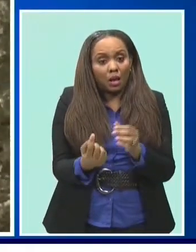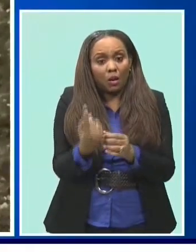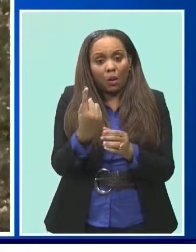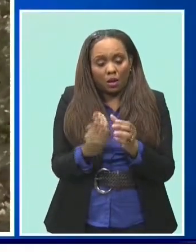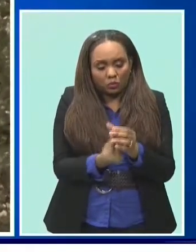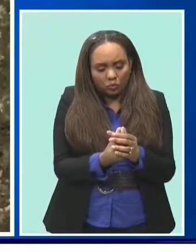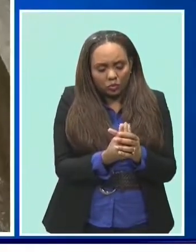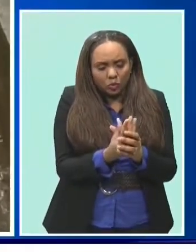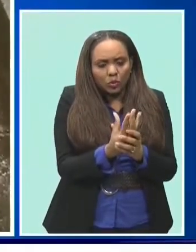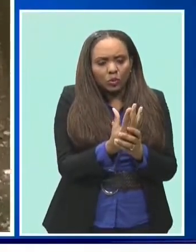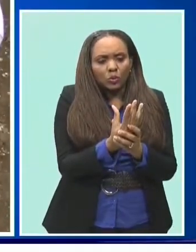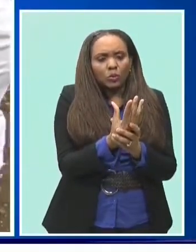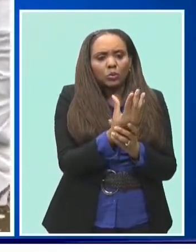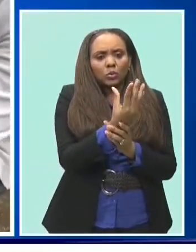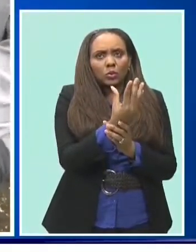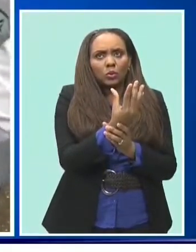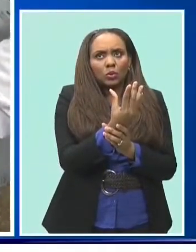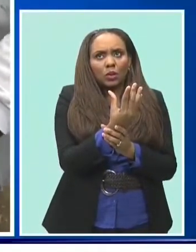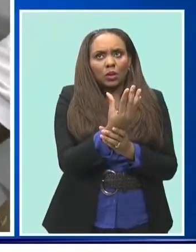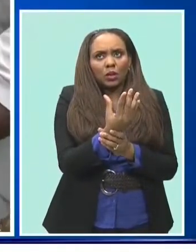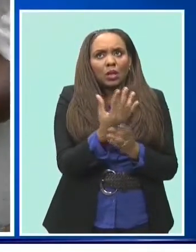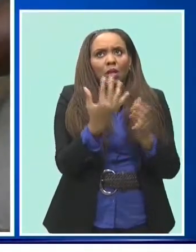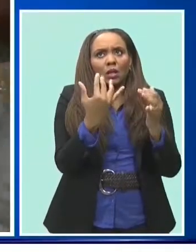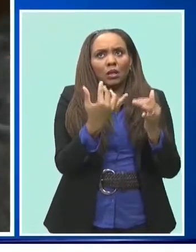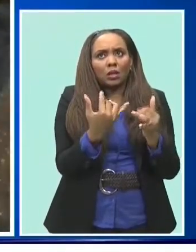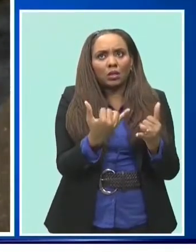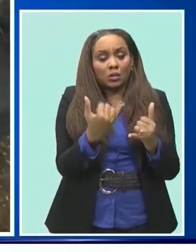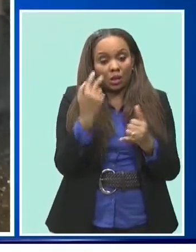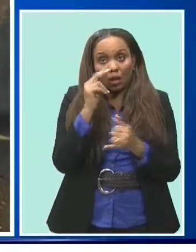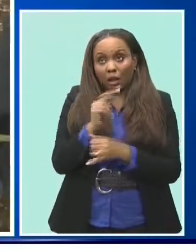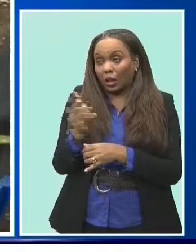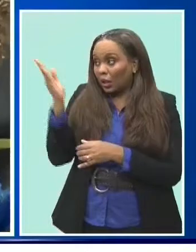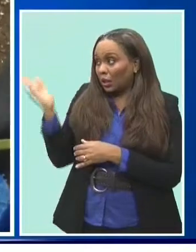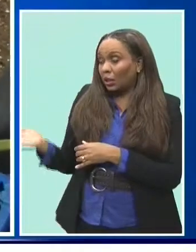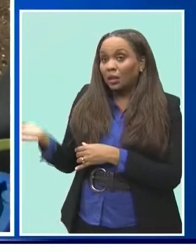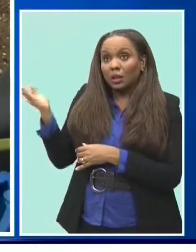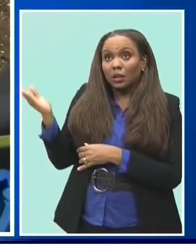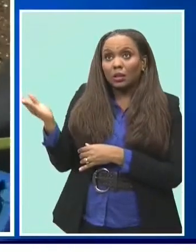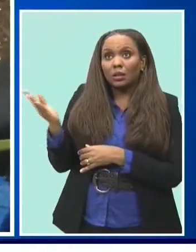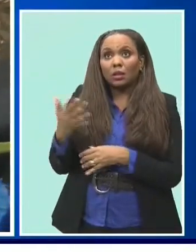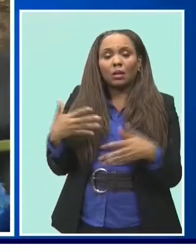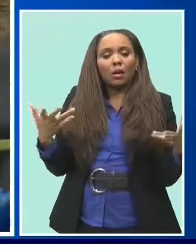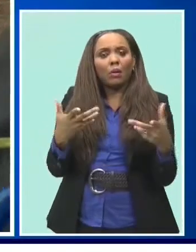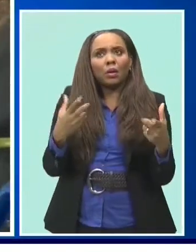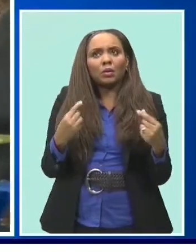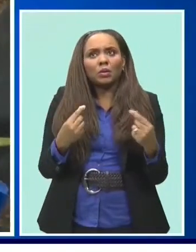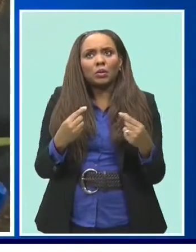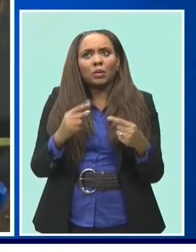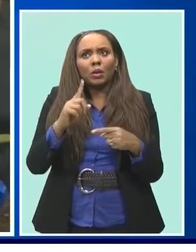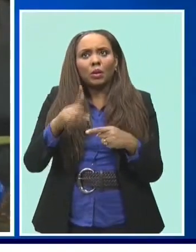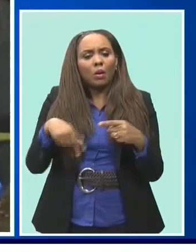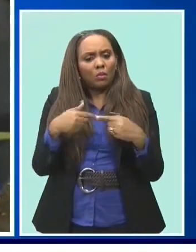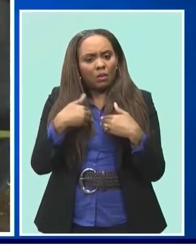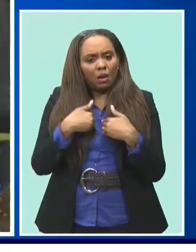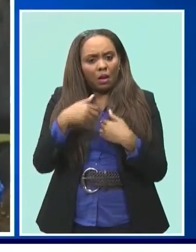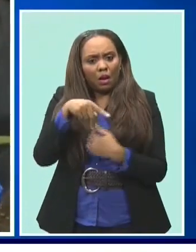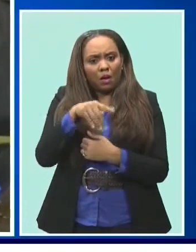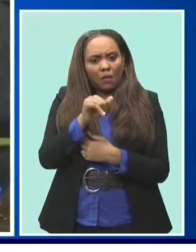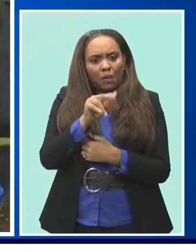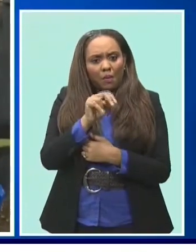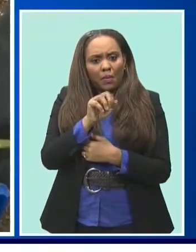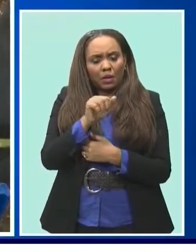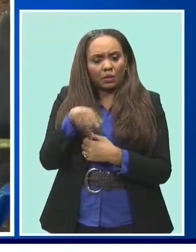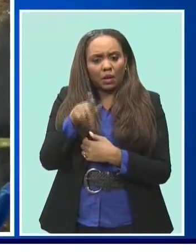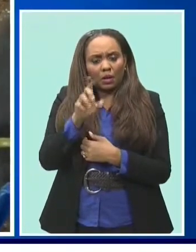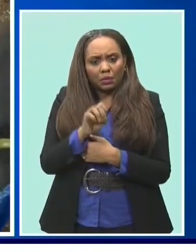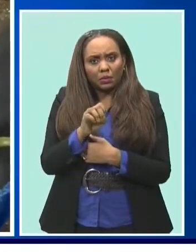and germinate them. These are the suckers around this pineapple. What you do when you pick this pineapple now, when you pick